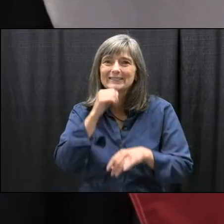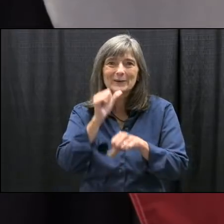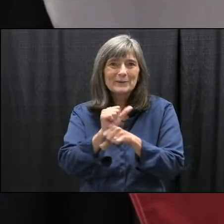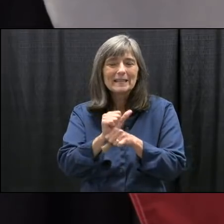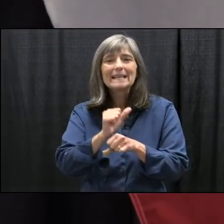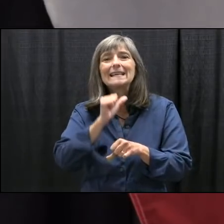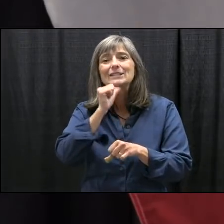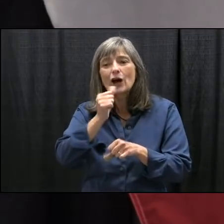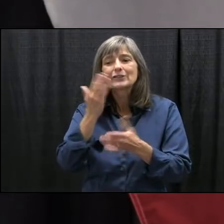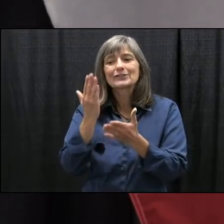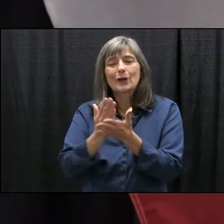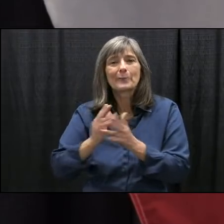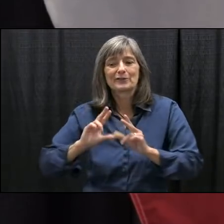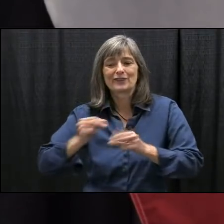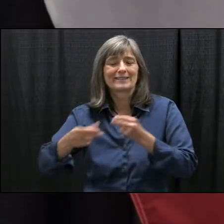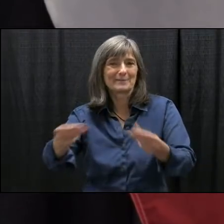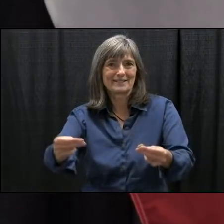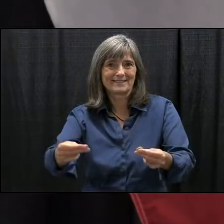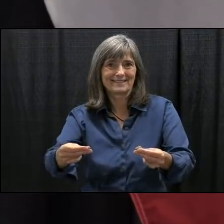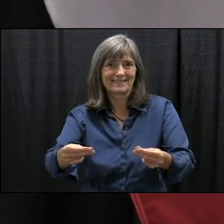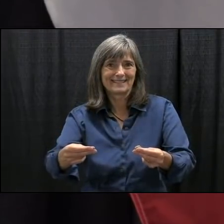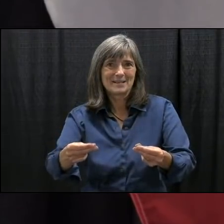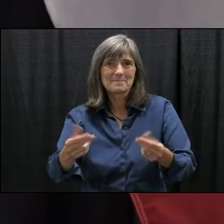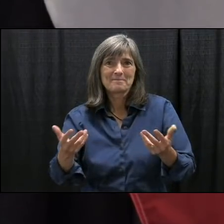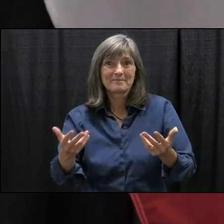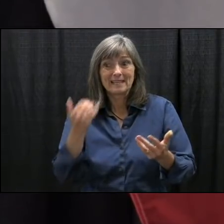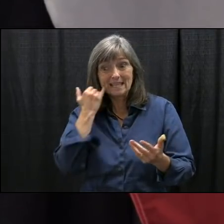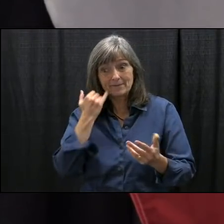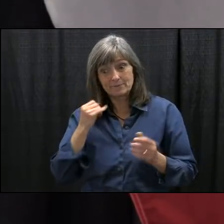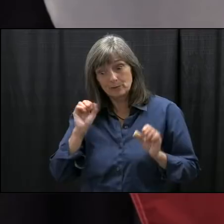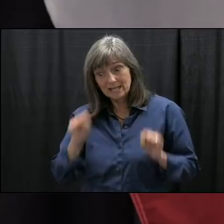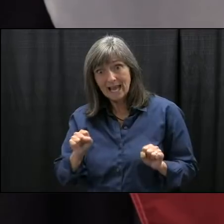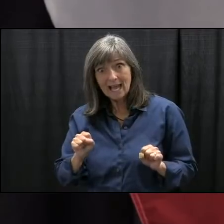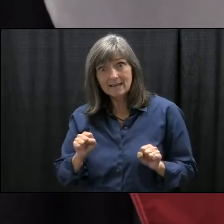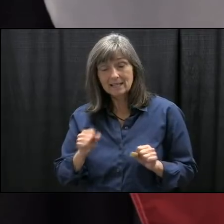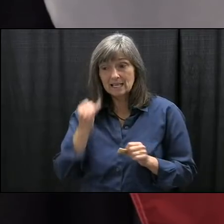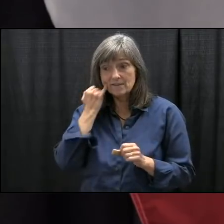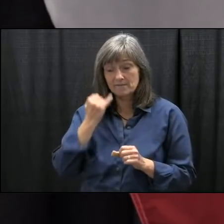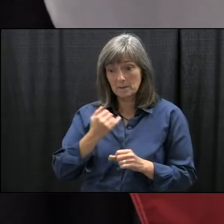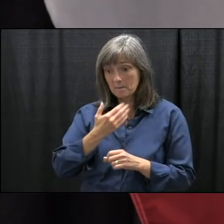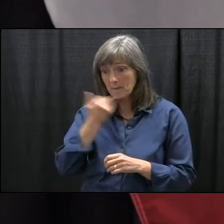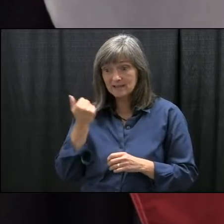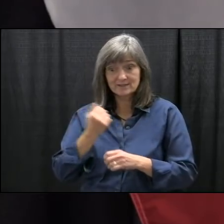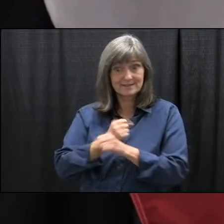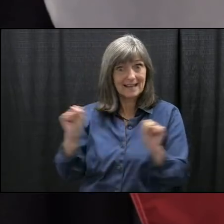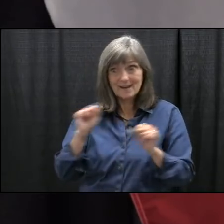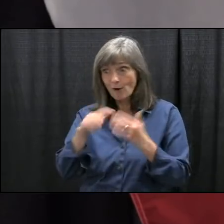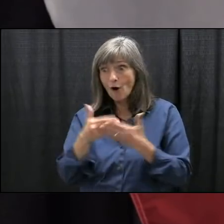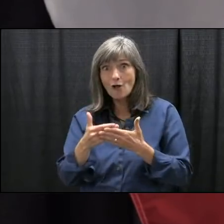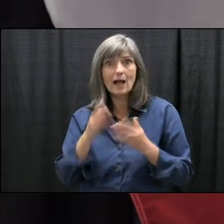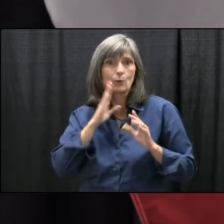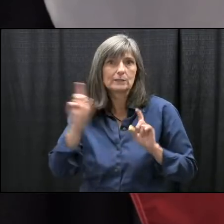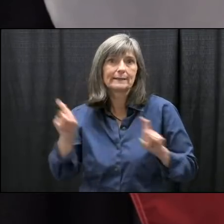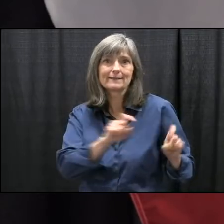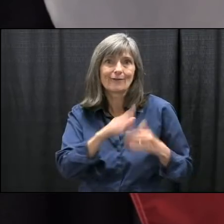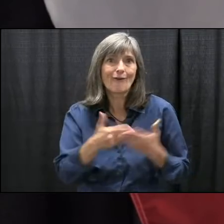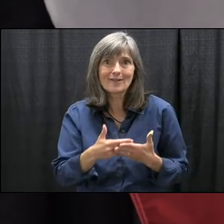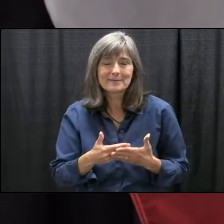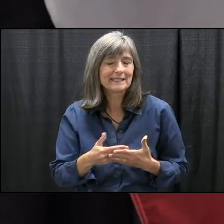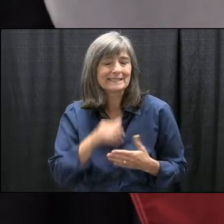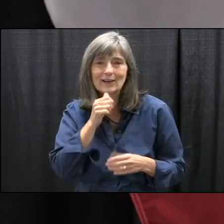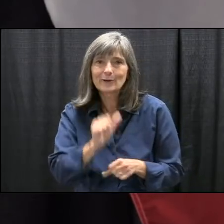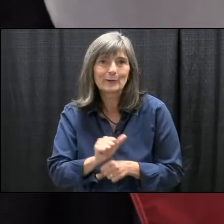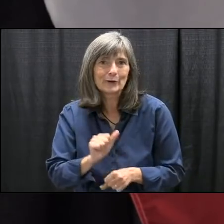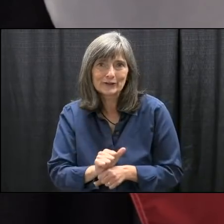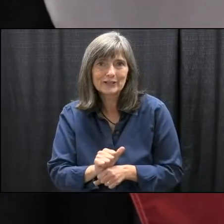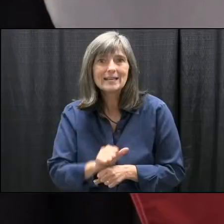stop transmission. So otherwise, I would do it. But so I think it's the testing. You have to use it smartly, and you have